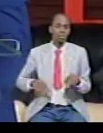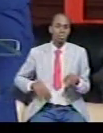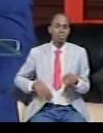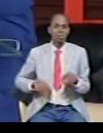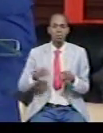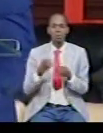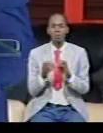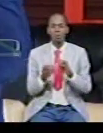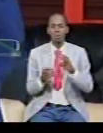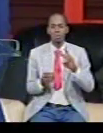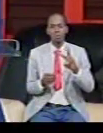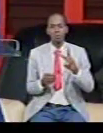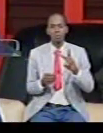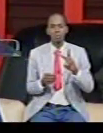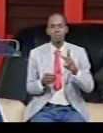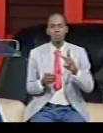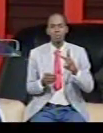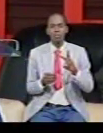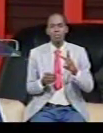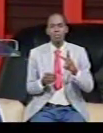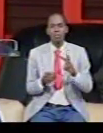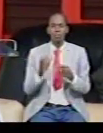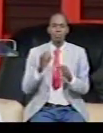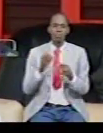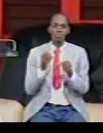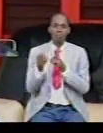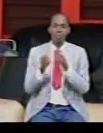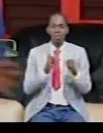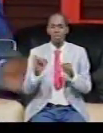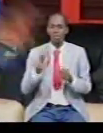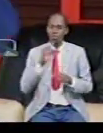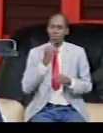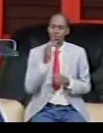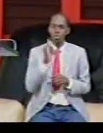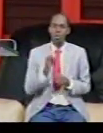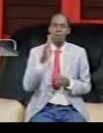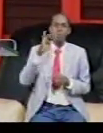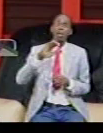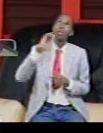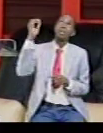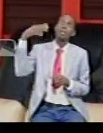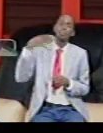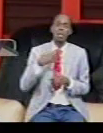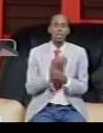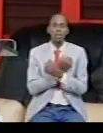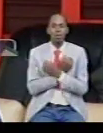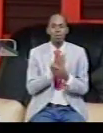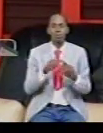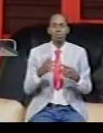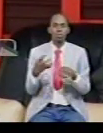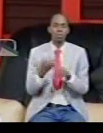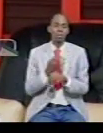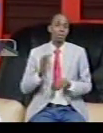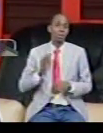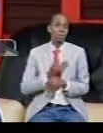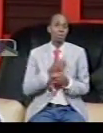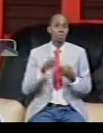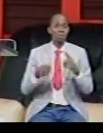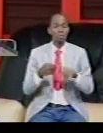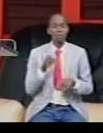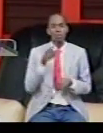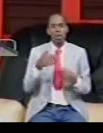contending earnestly by grace and love to win companions. You have